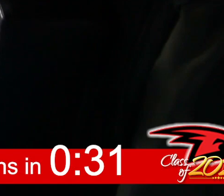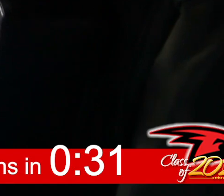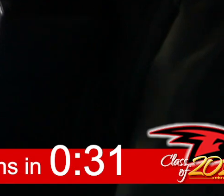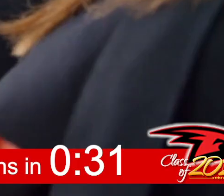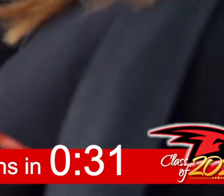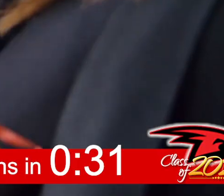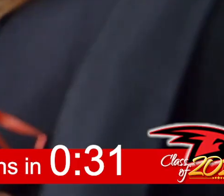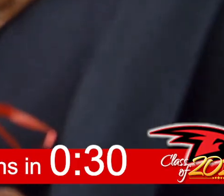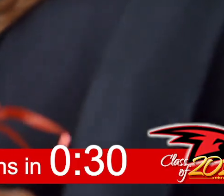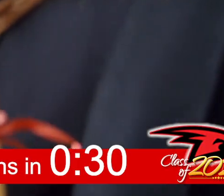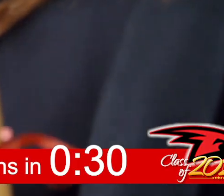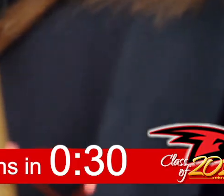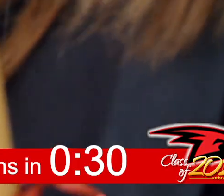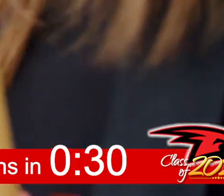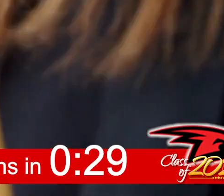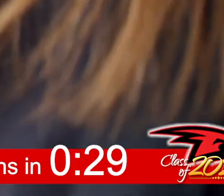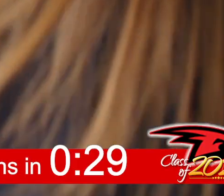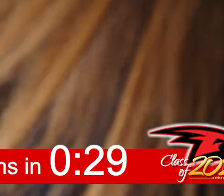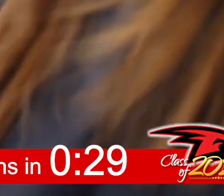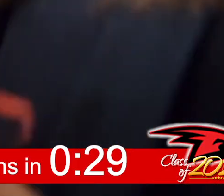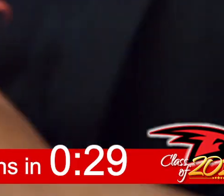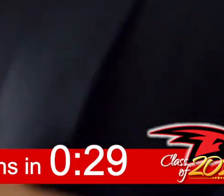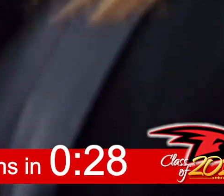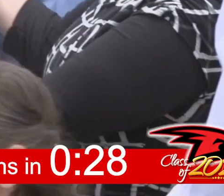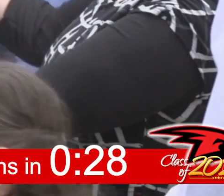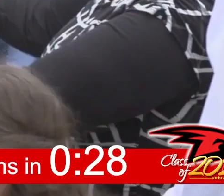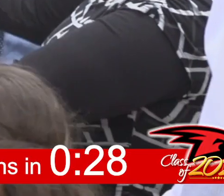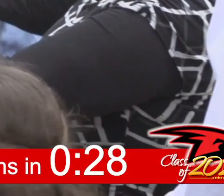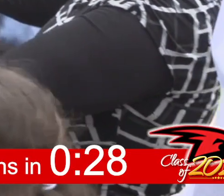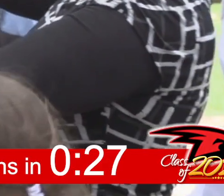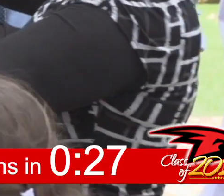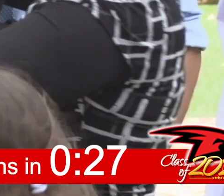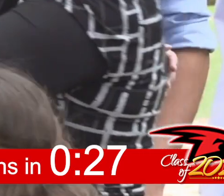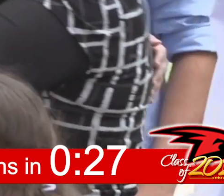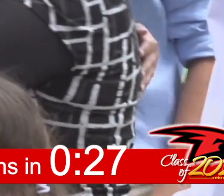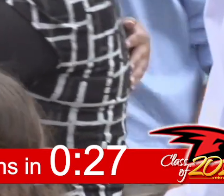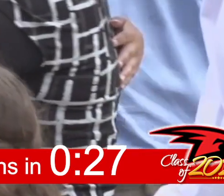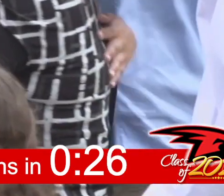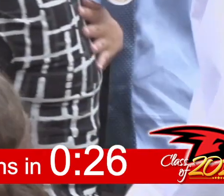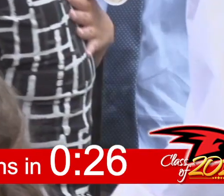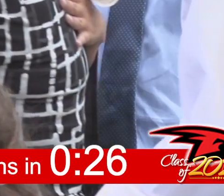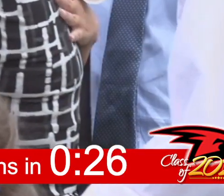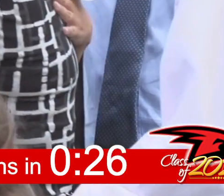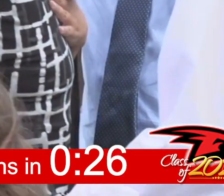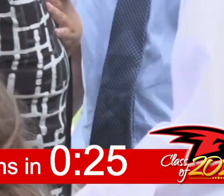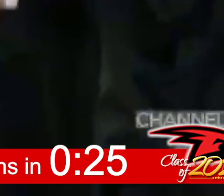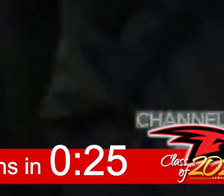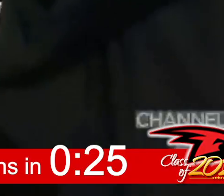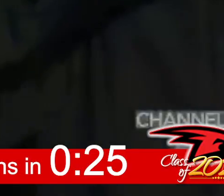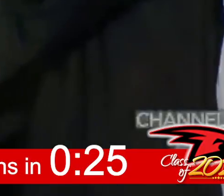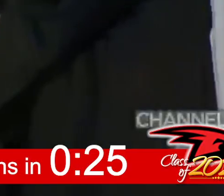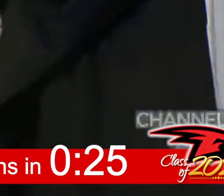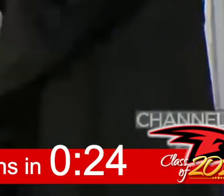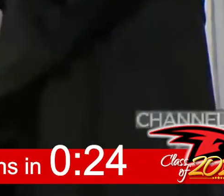meantime, congratulations. Celebrate. Enjoy this time. We are very proud of all your accomplishments and